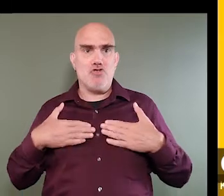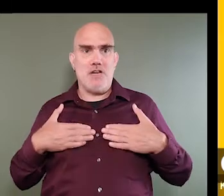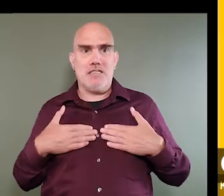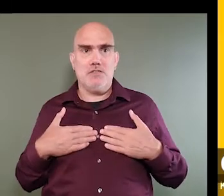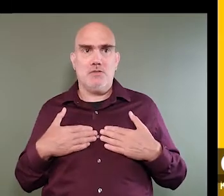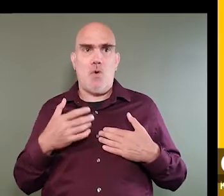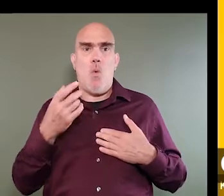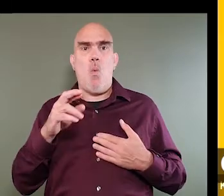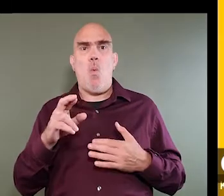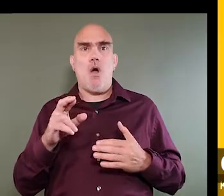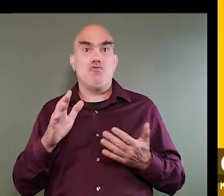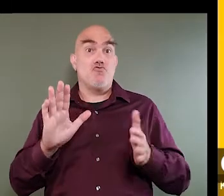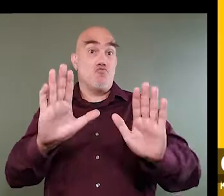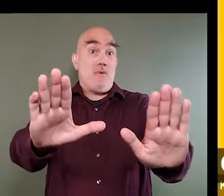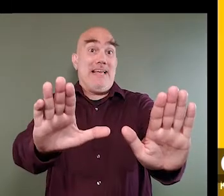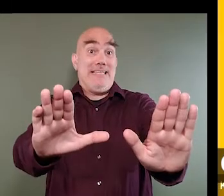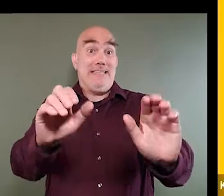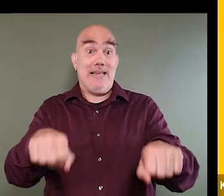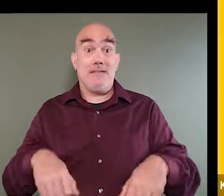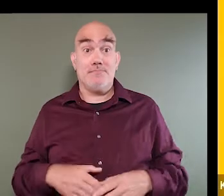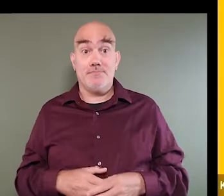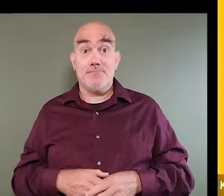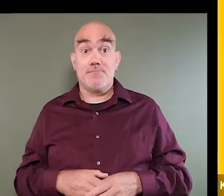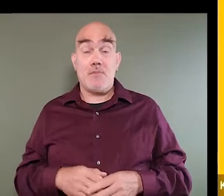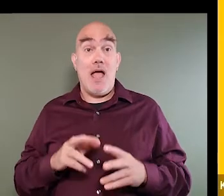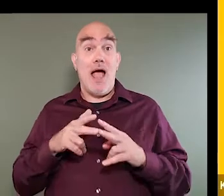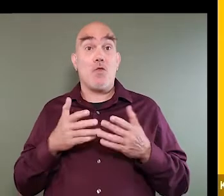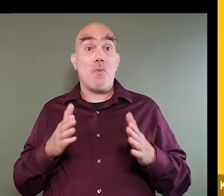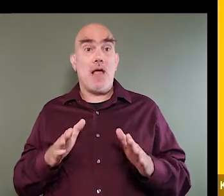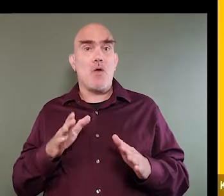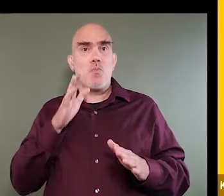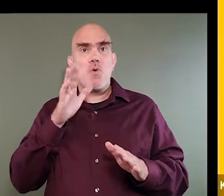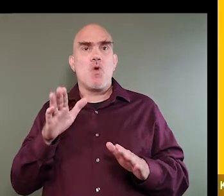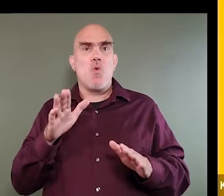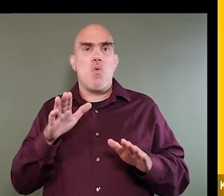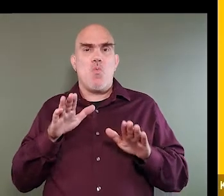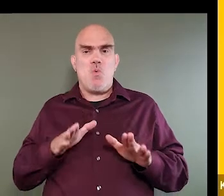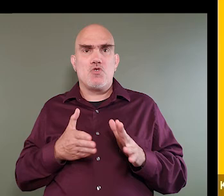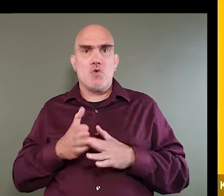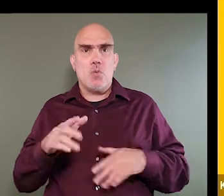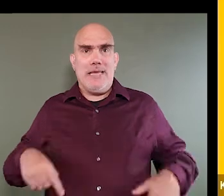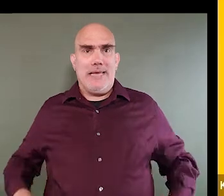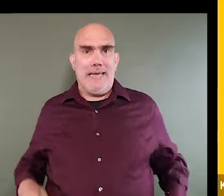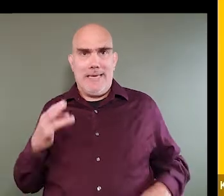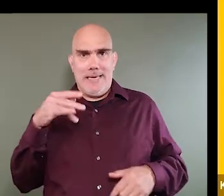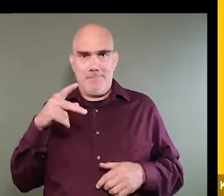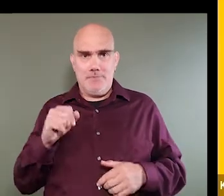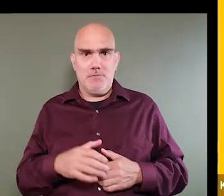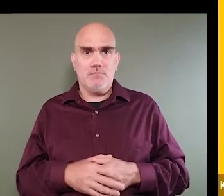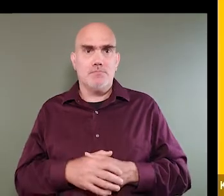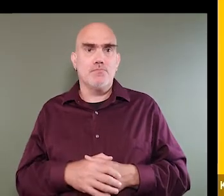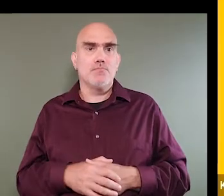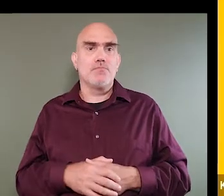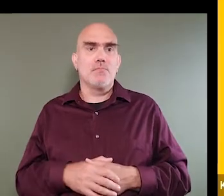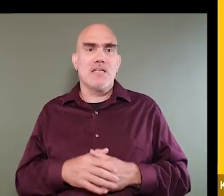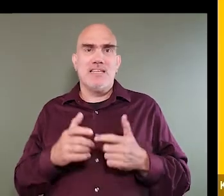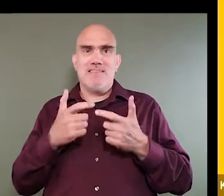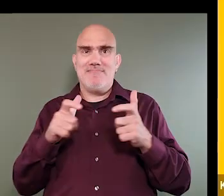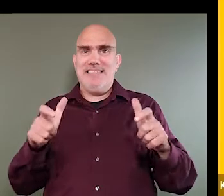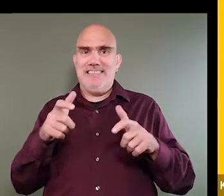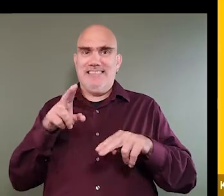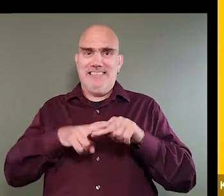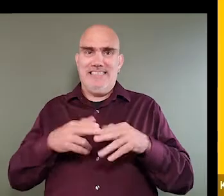hold them straight out in front of you. Either way, you're going to push back through your hips, get a nice big seat here, and